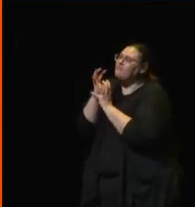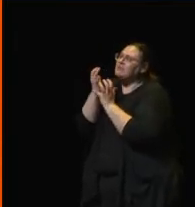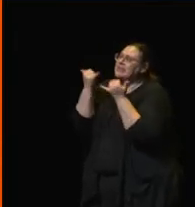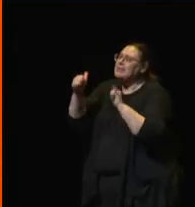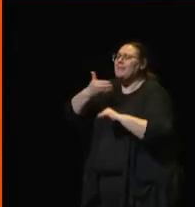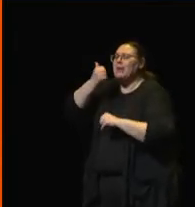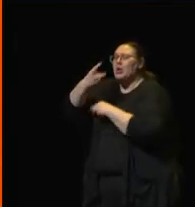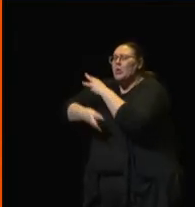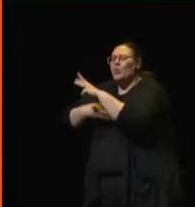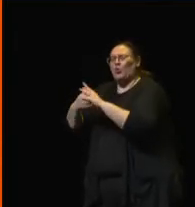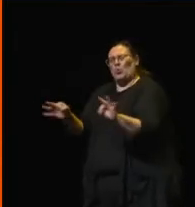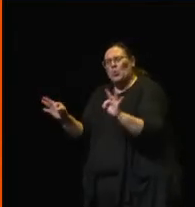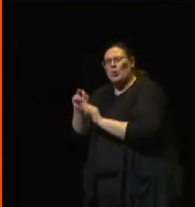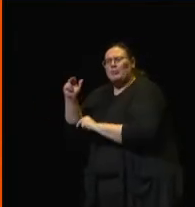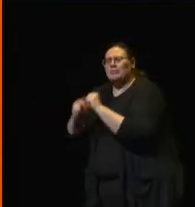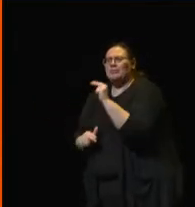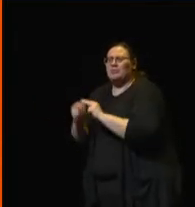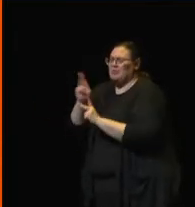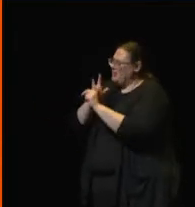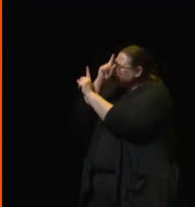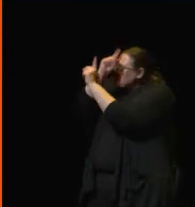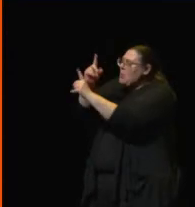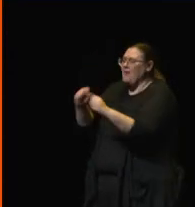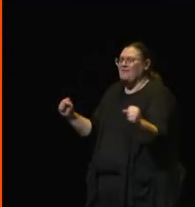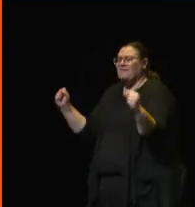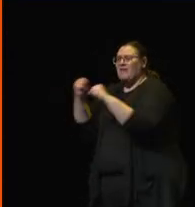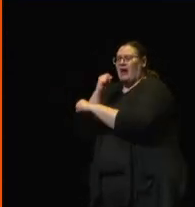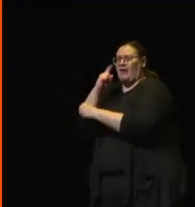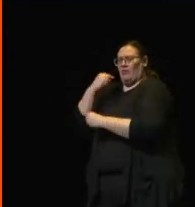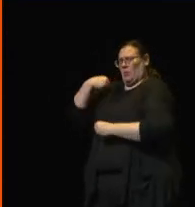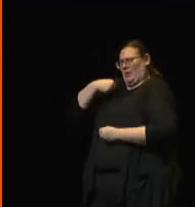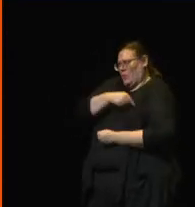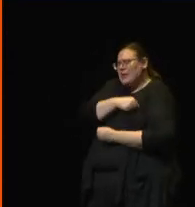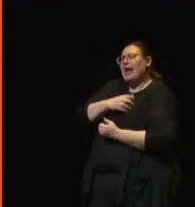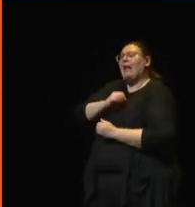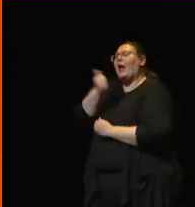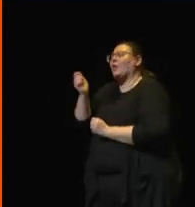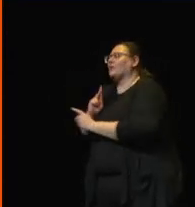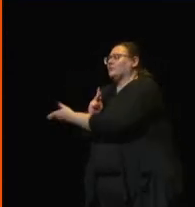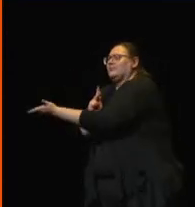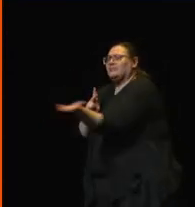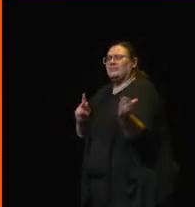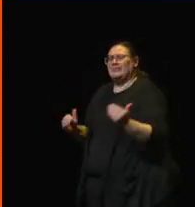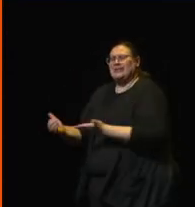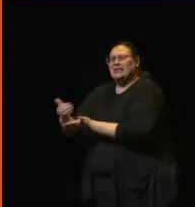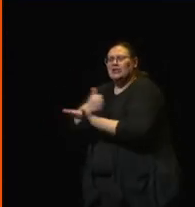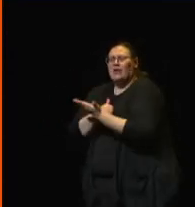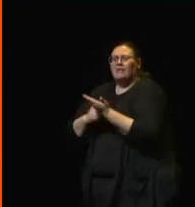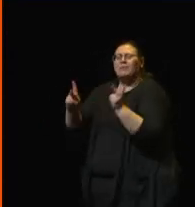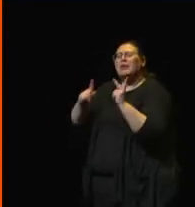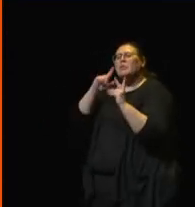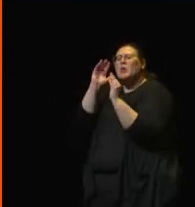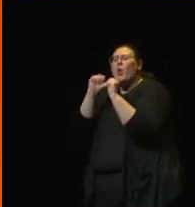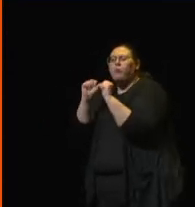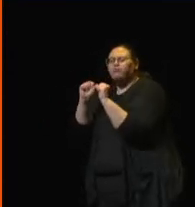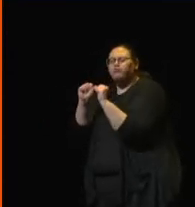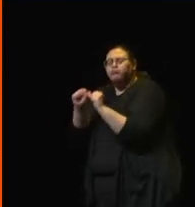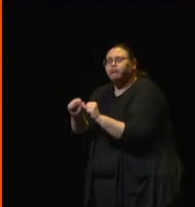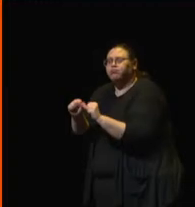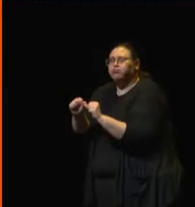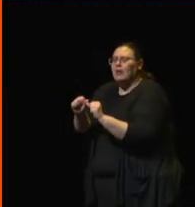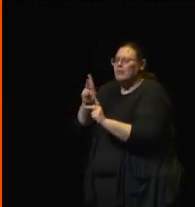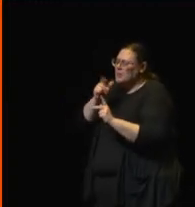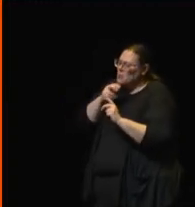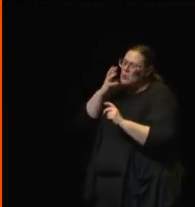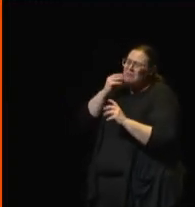People who are determined to fight for what they and others deserve. People who hope beyond hope. People who are